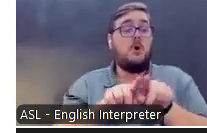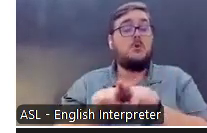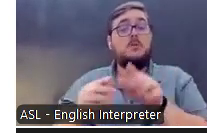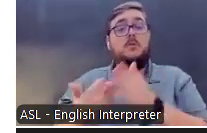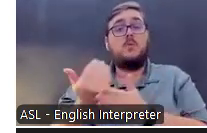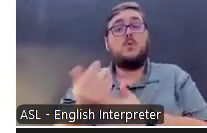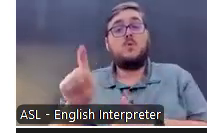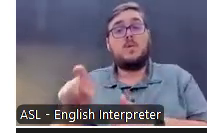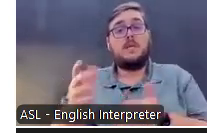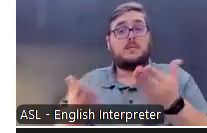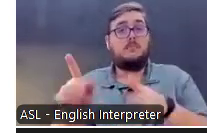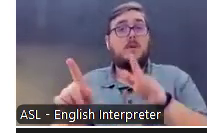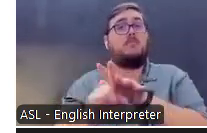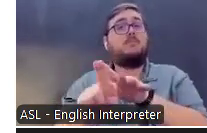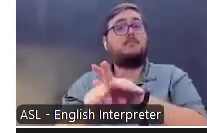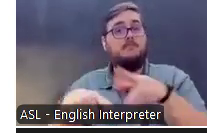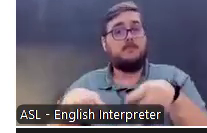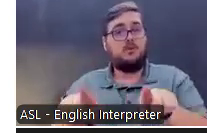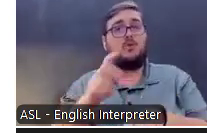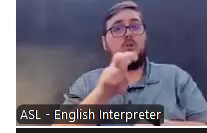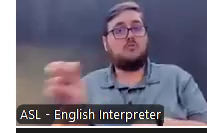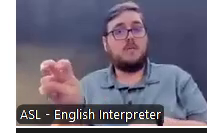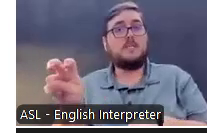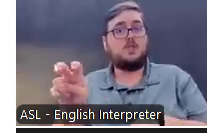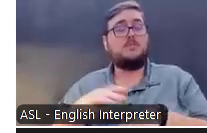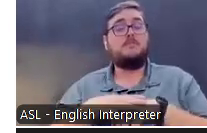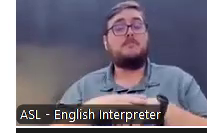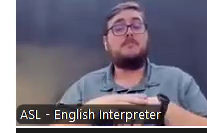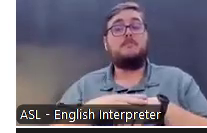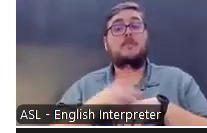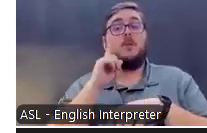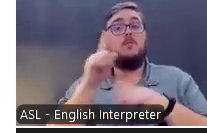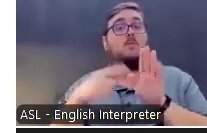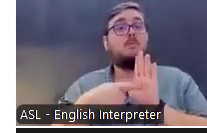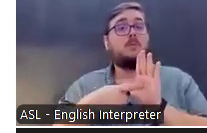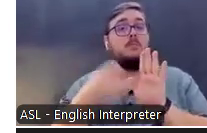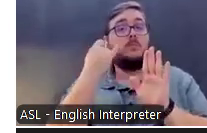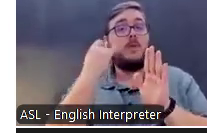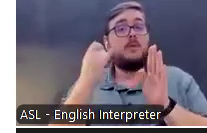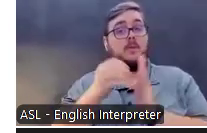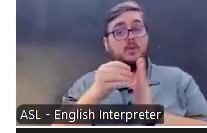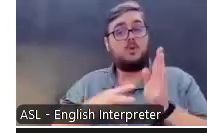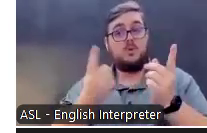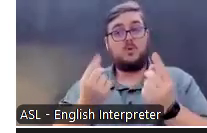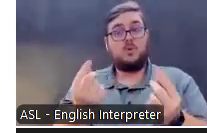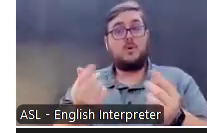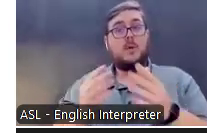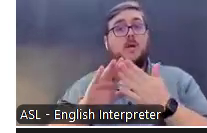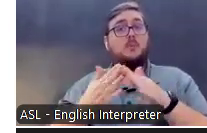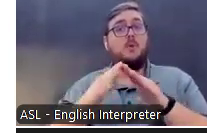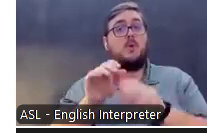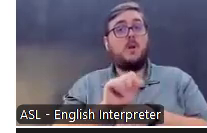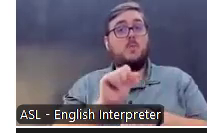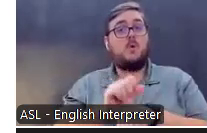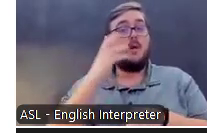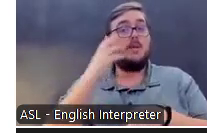process. For instance, if a student is doing community work experiences, are there any AT device